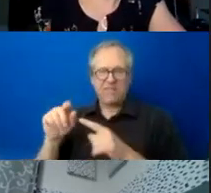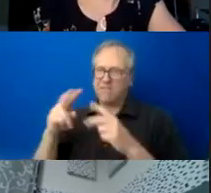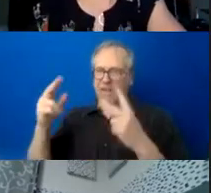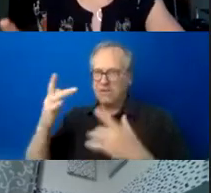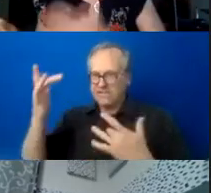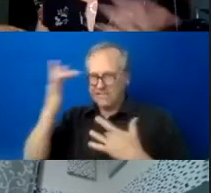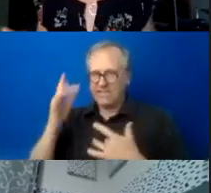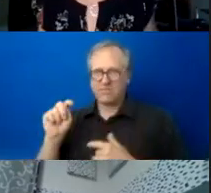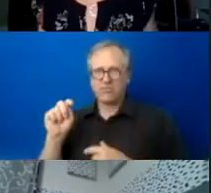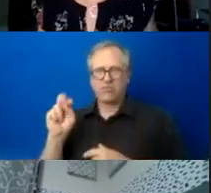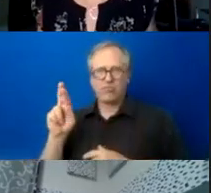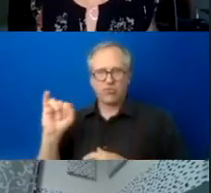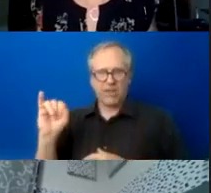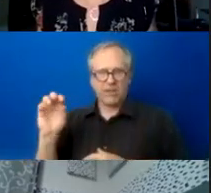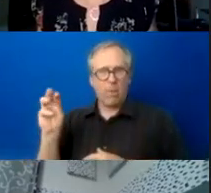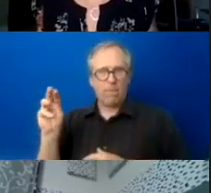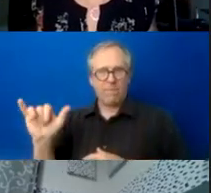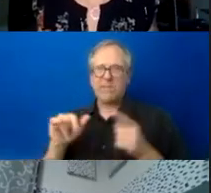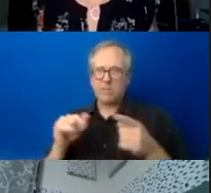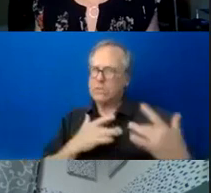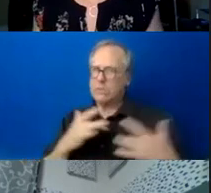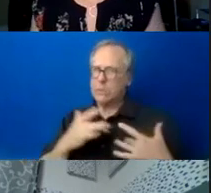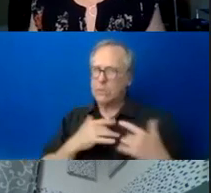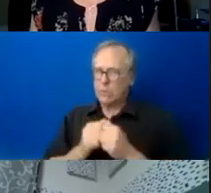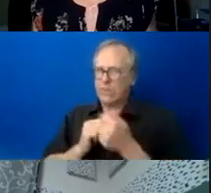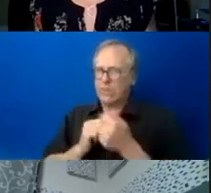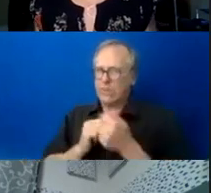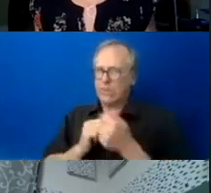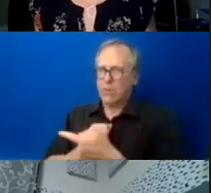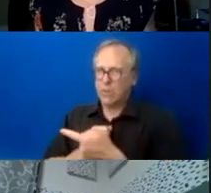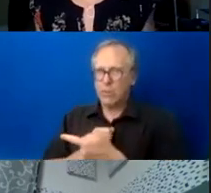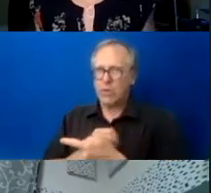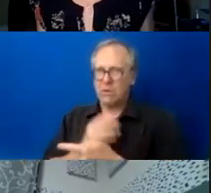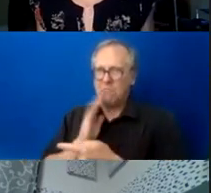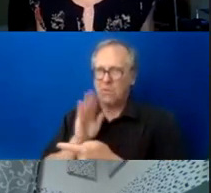sure that's something that you worry about with your child, because,